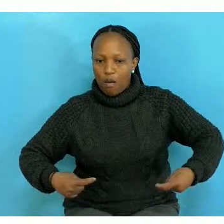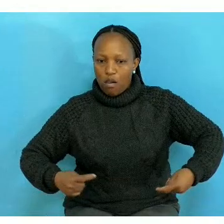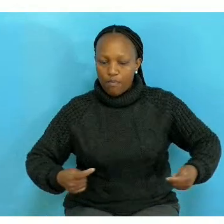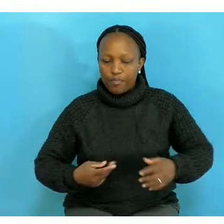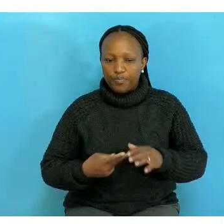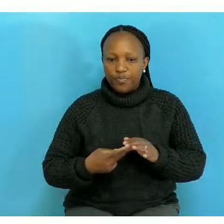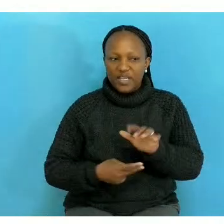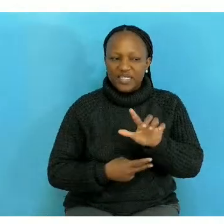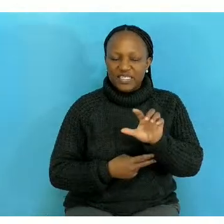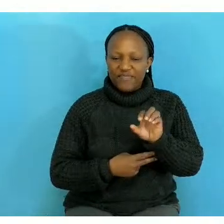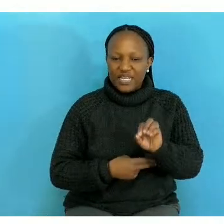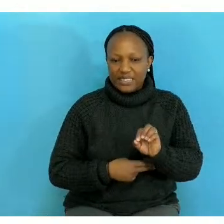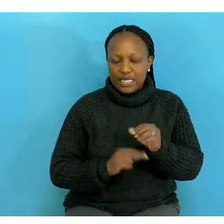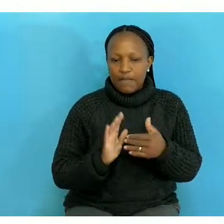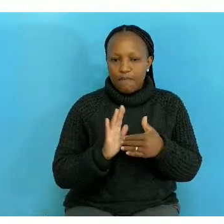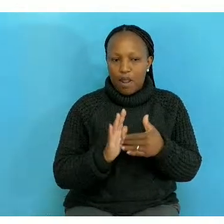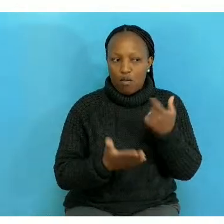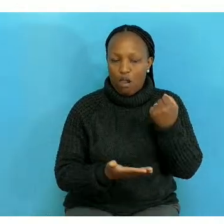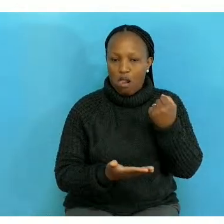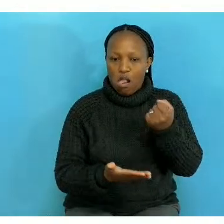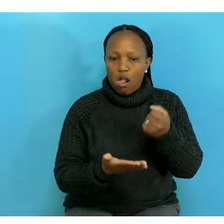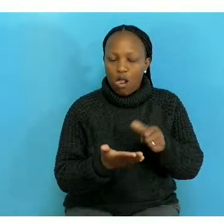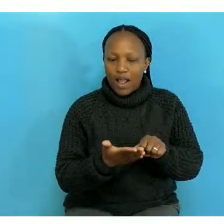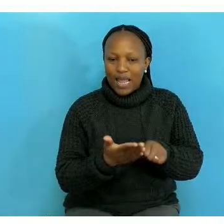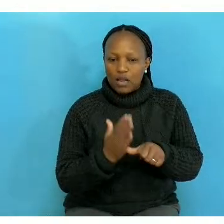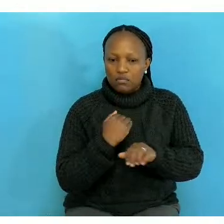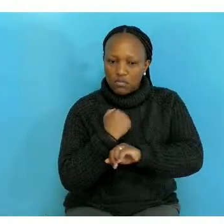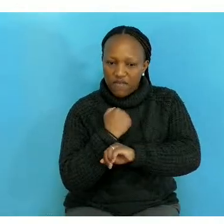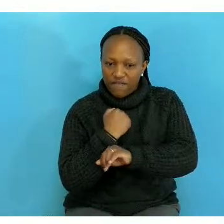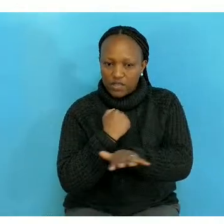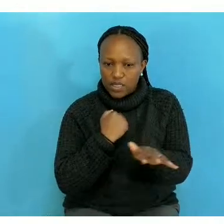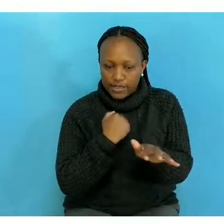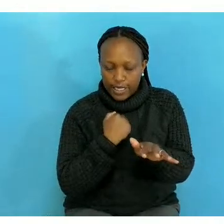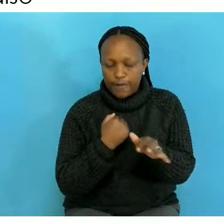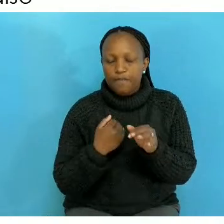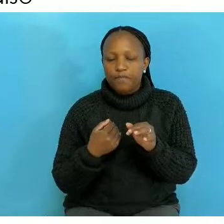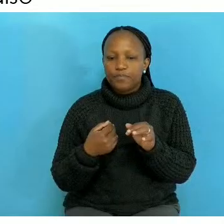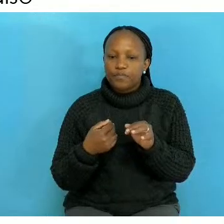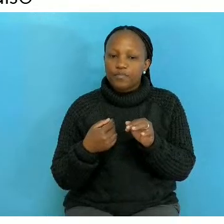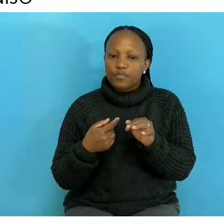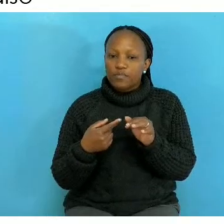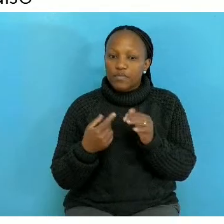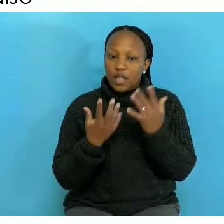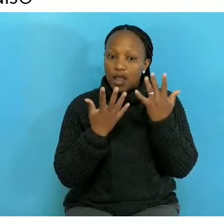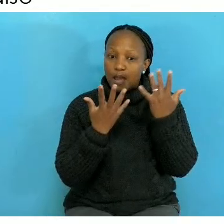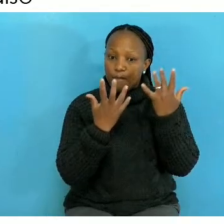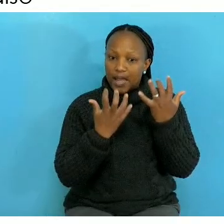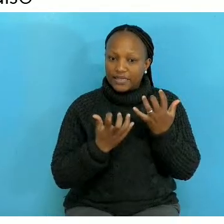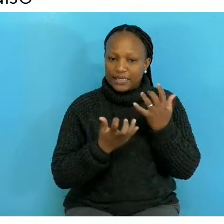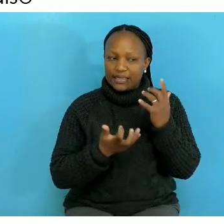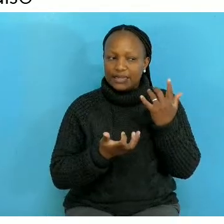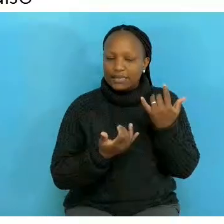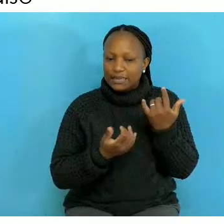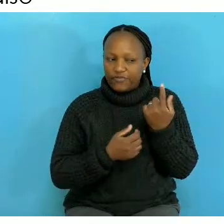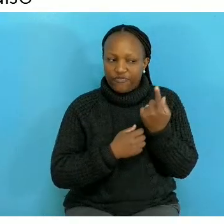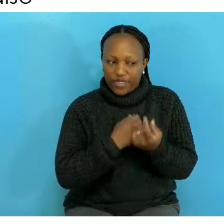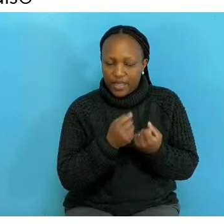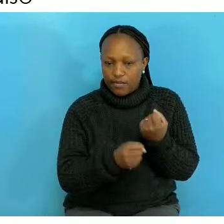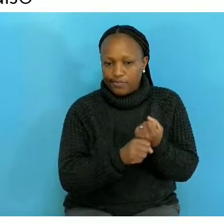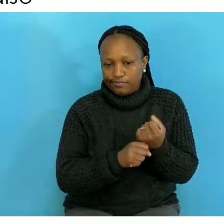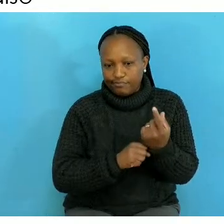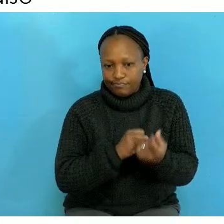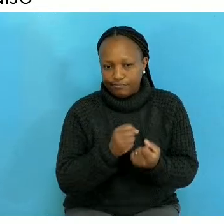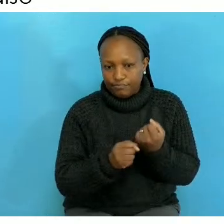for the infrastructure grant. The budget has been reducing over the years. This is as we